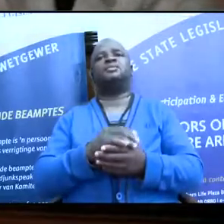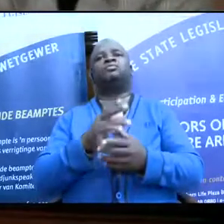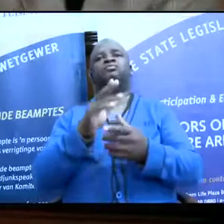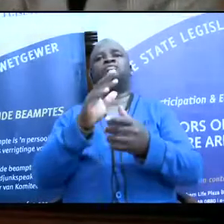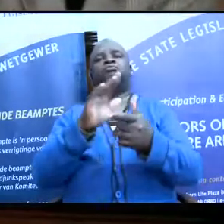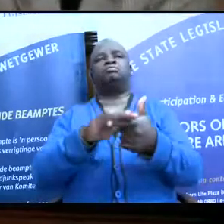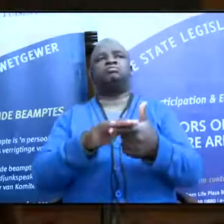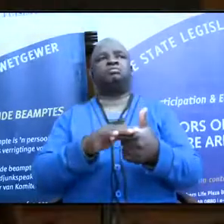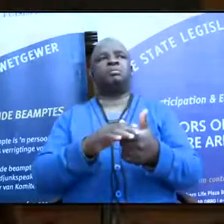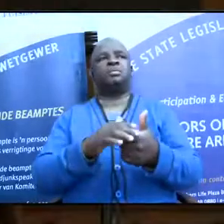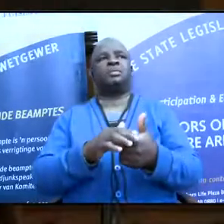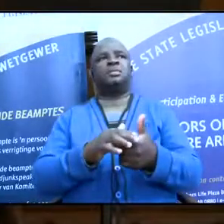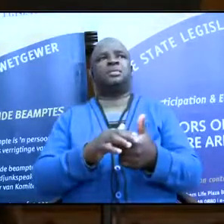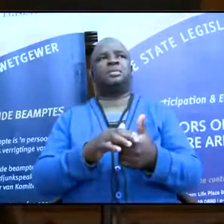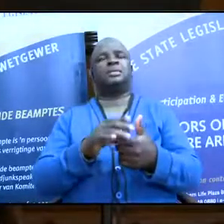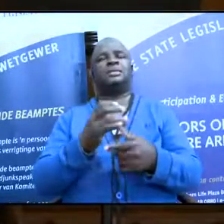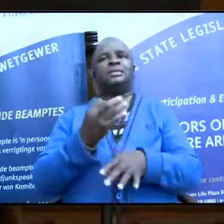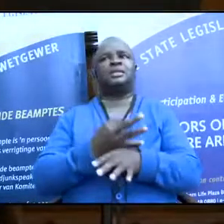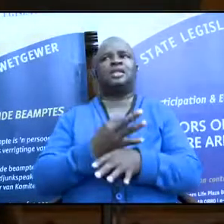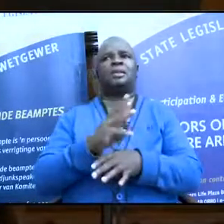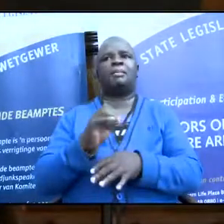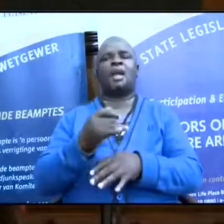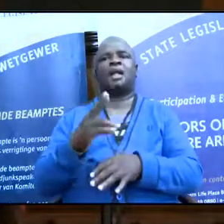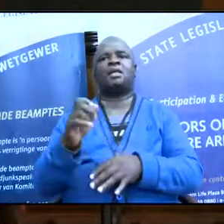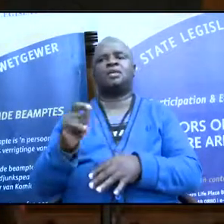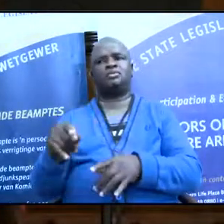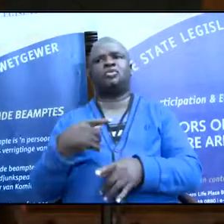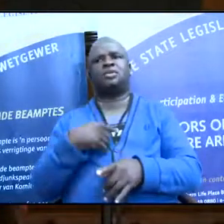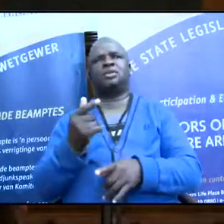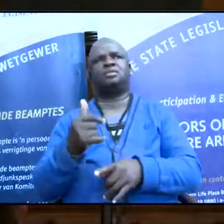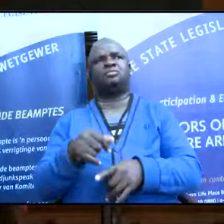having the time analysis